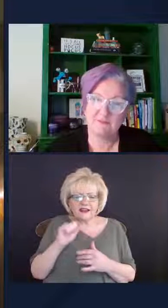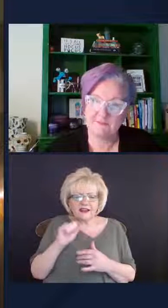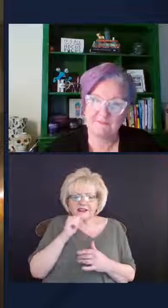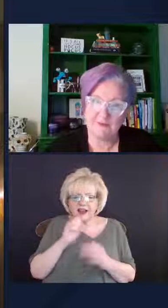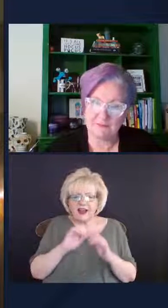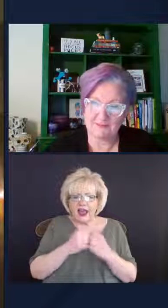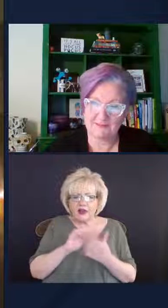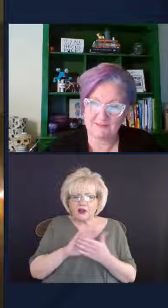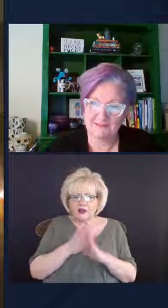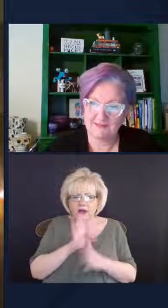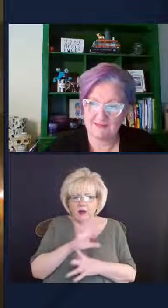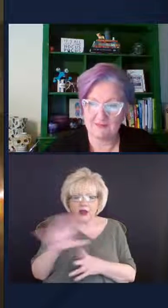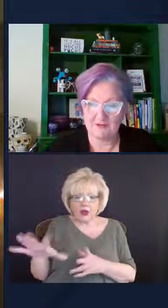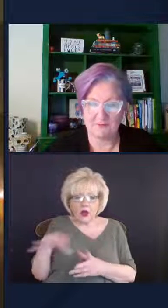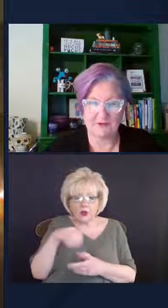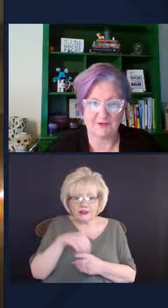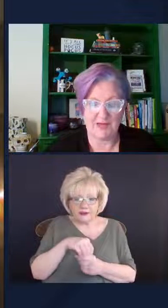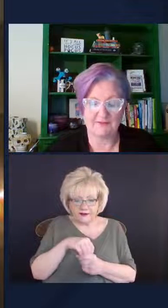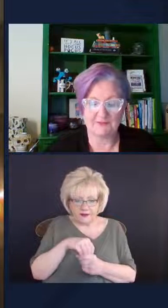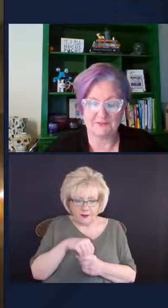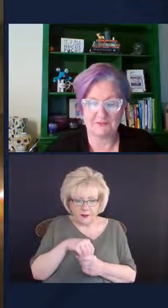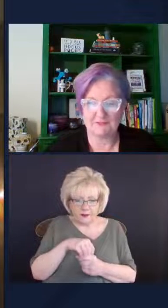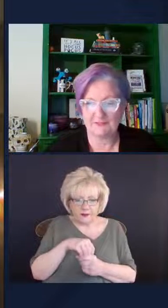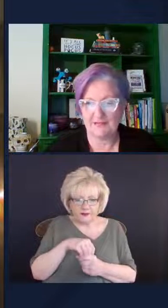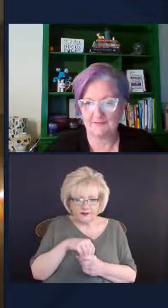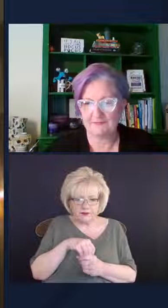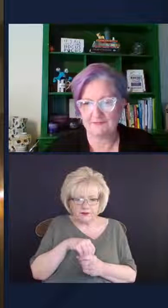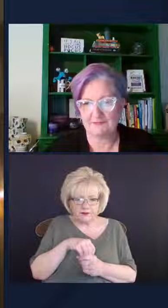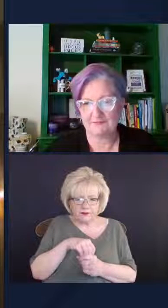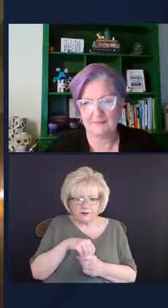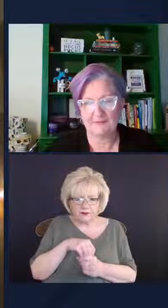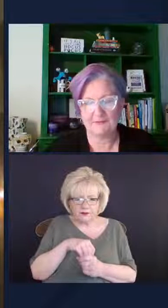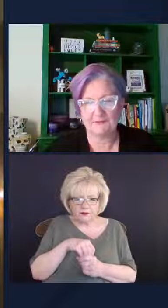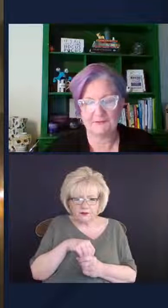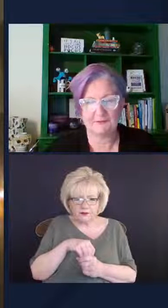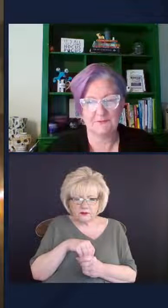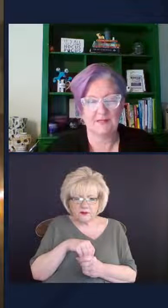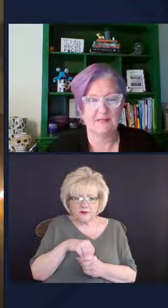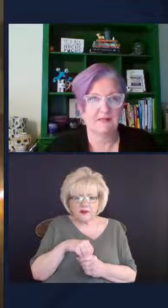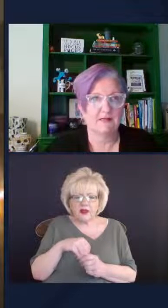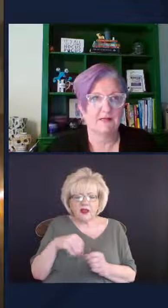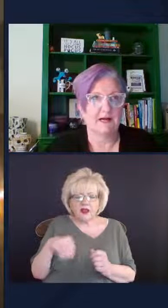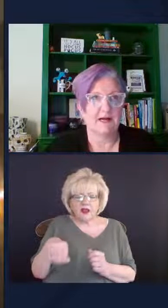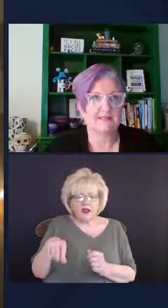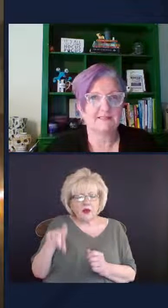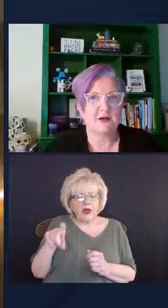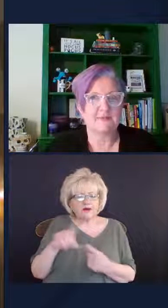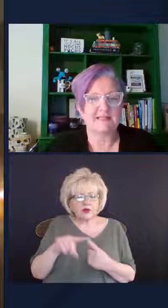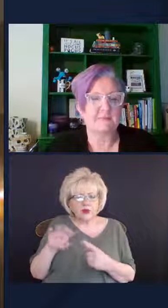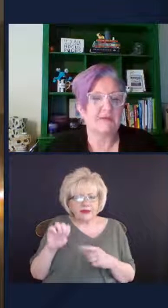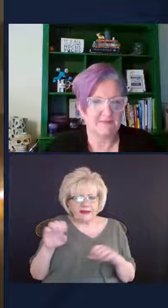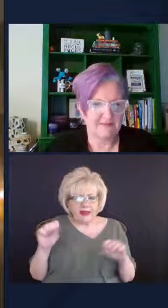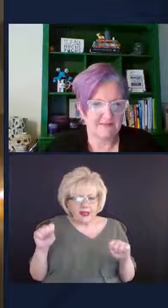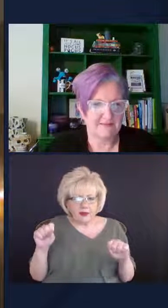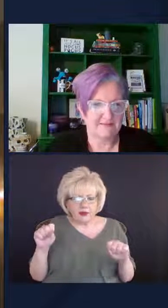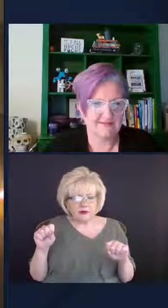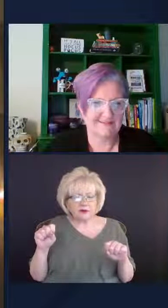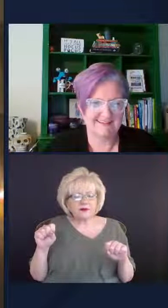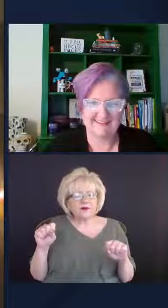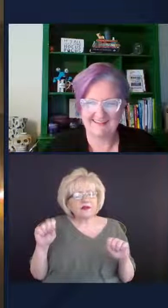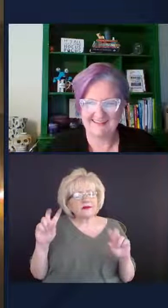inclusive folks. True. You have to be able to. Always say